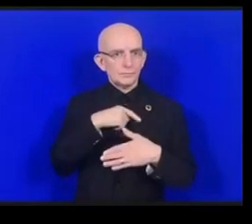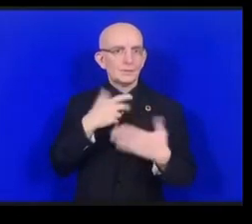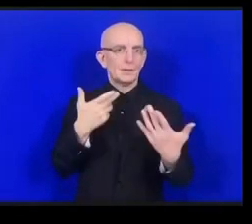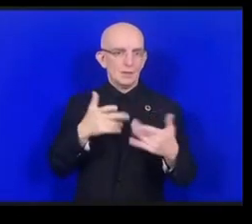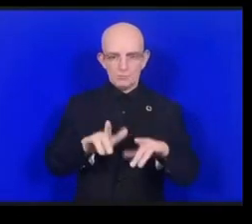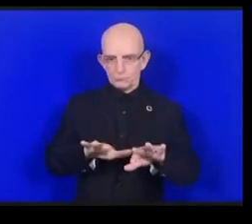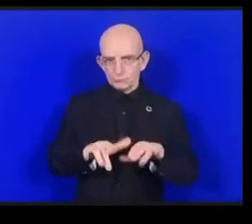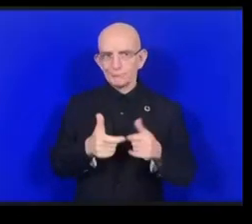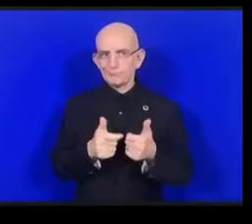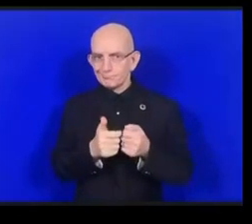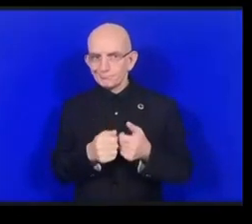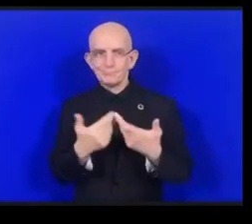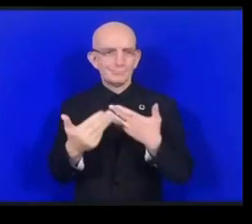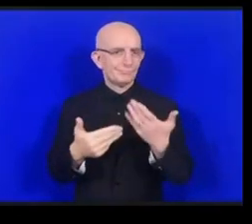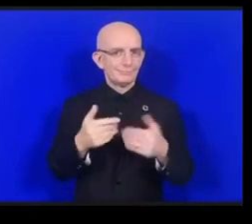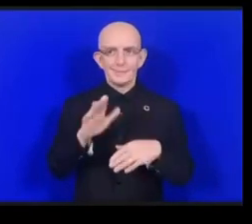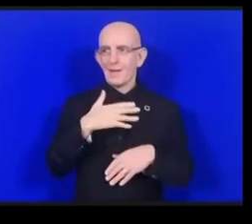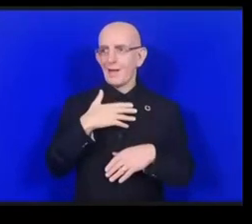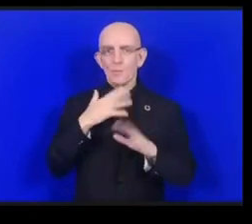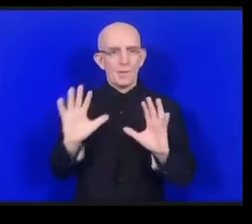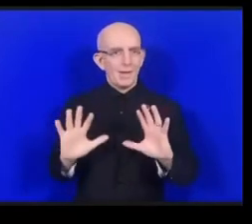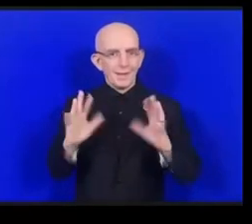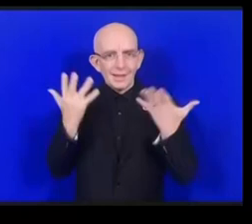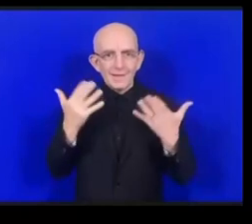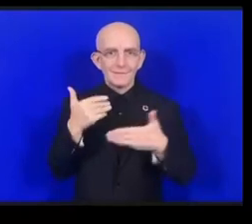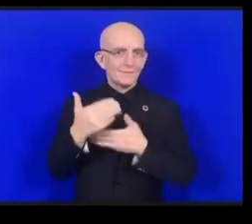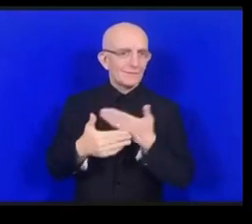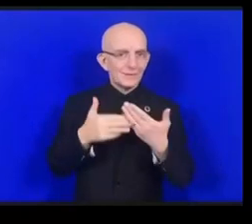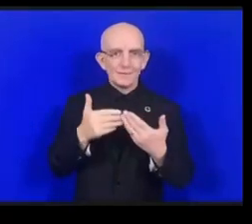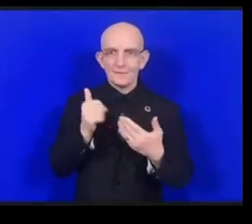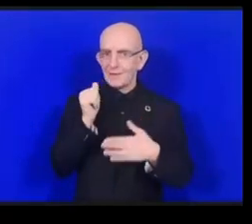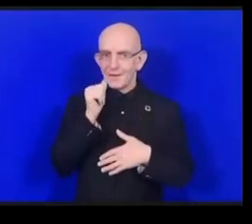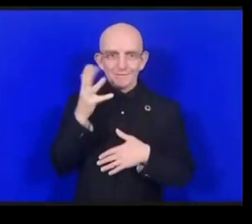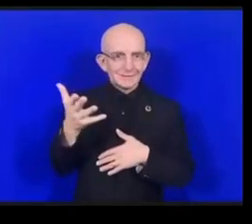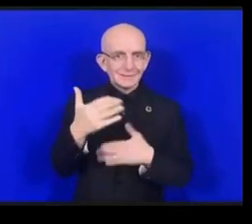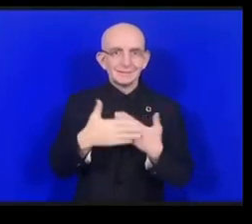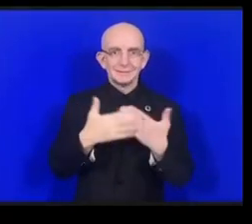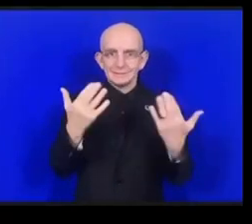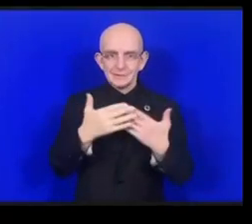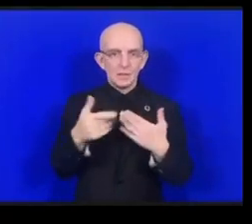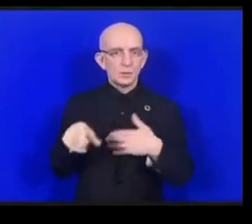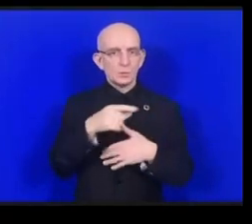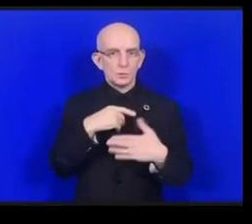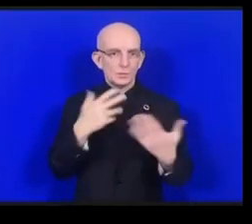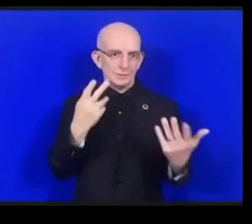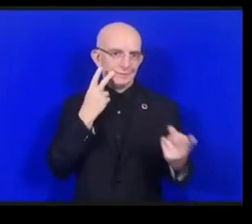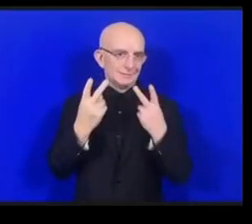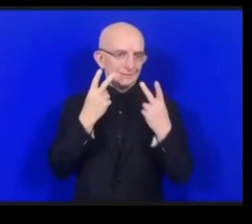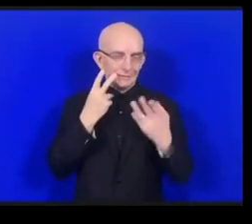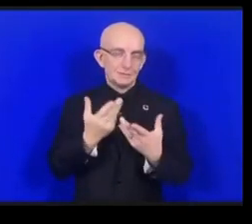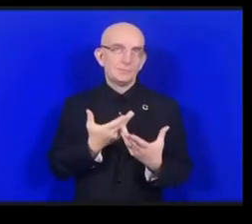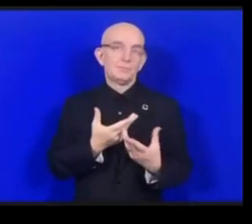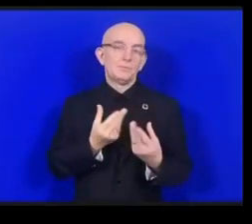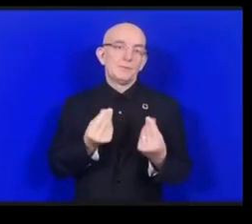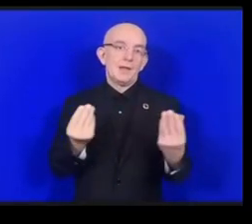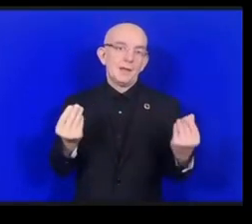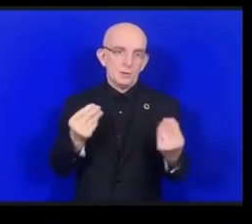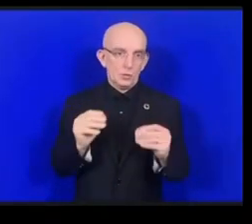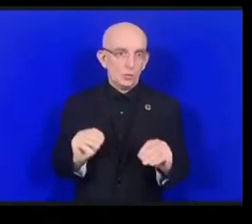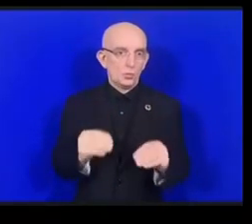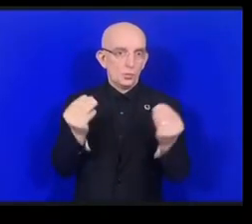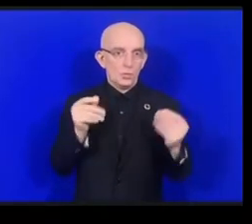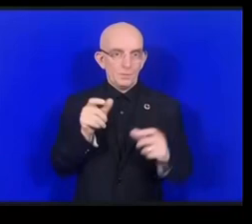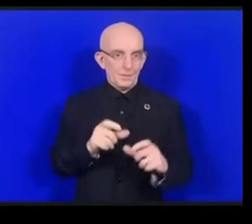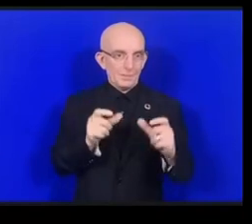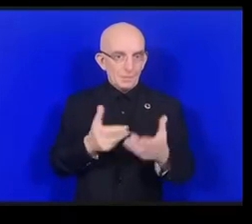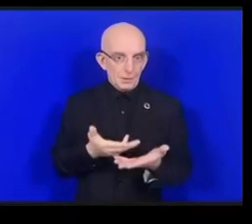uh we have been noted that many young people are doing manager online and and for not only for